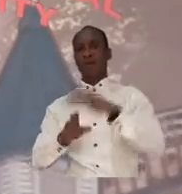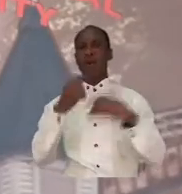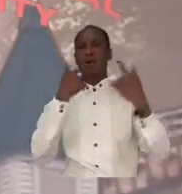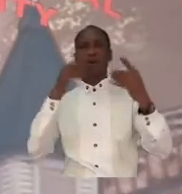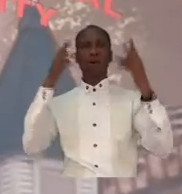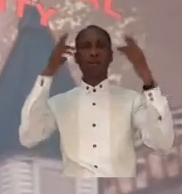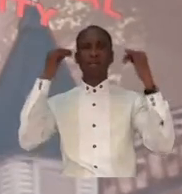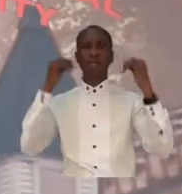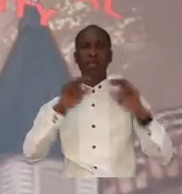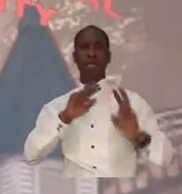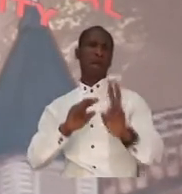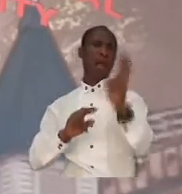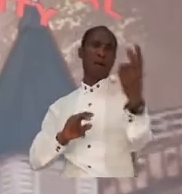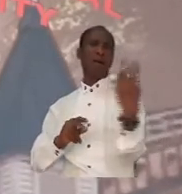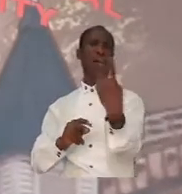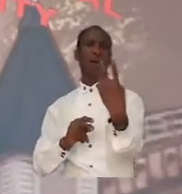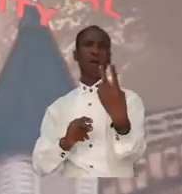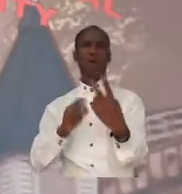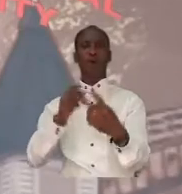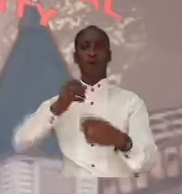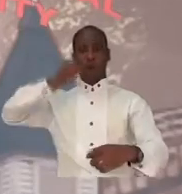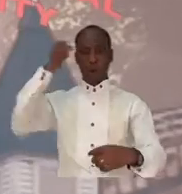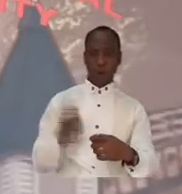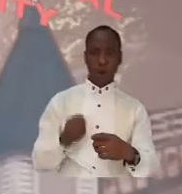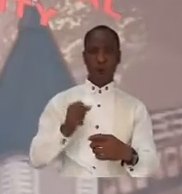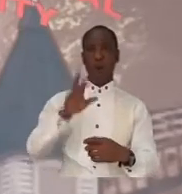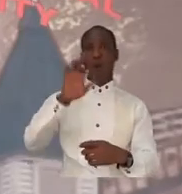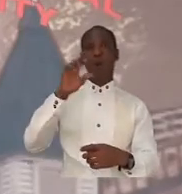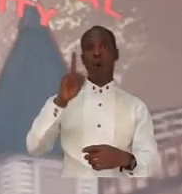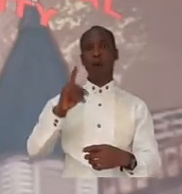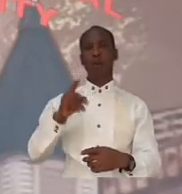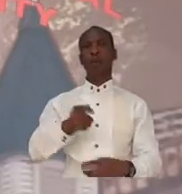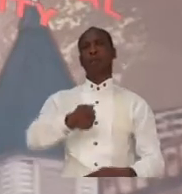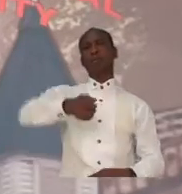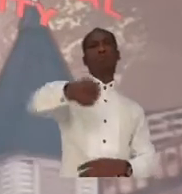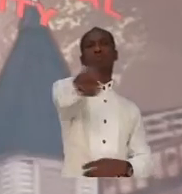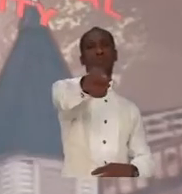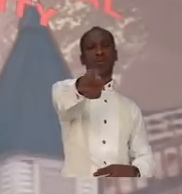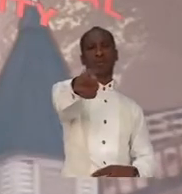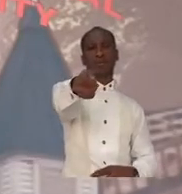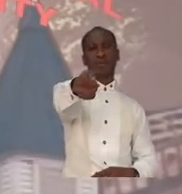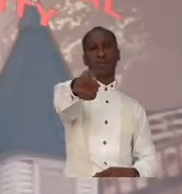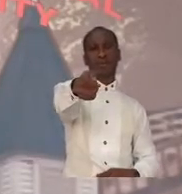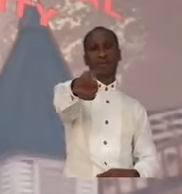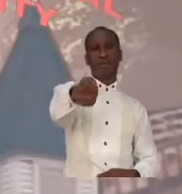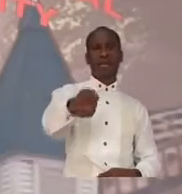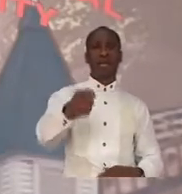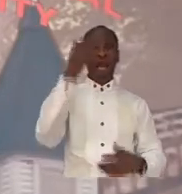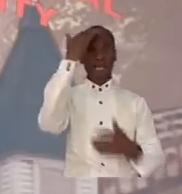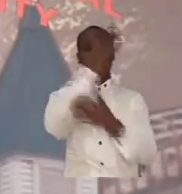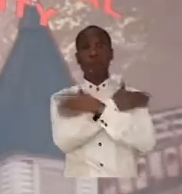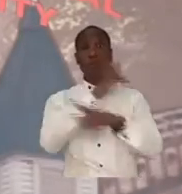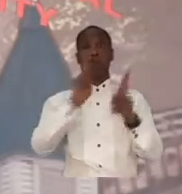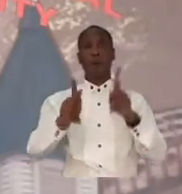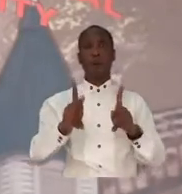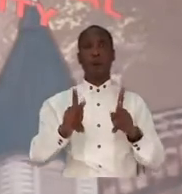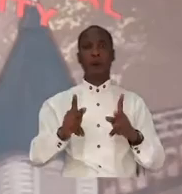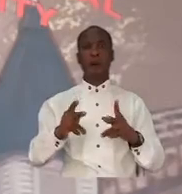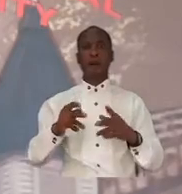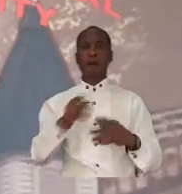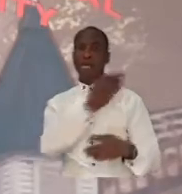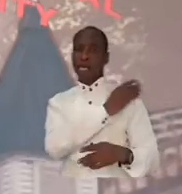afei dan wani na sai fa opuma no fa tene epuro no so sabre Egypt fo yi nso so